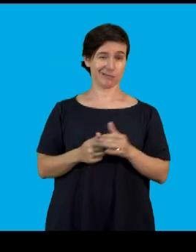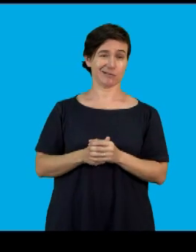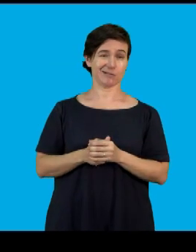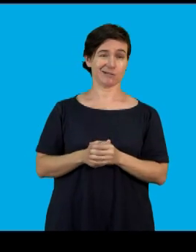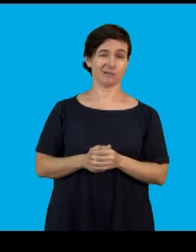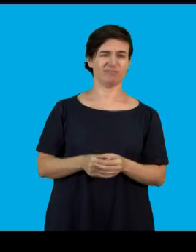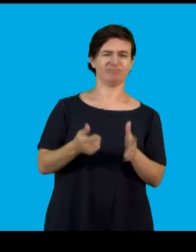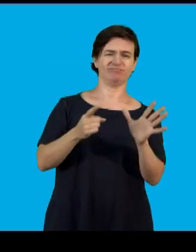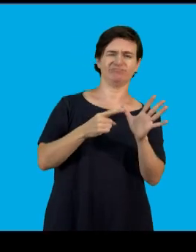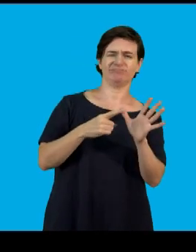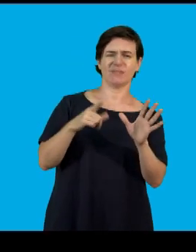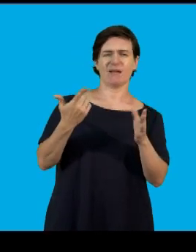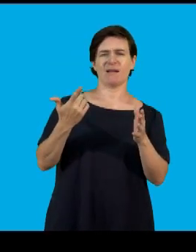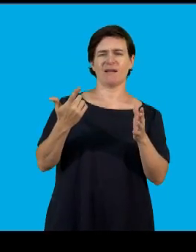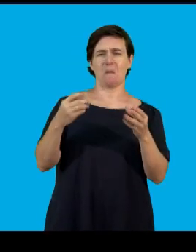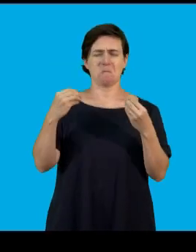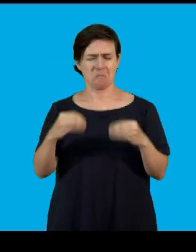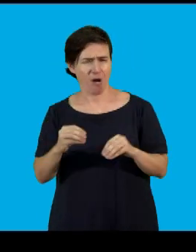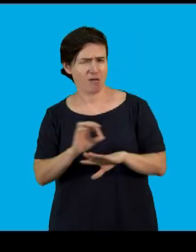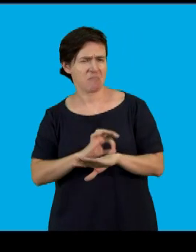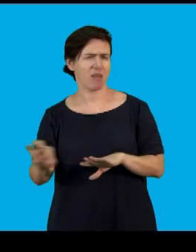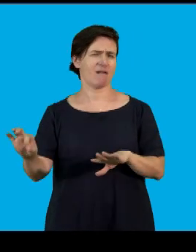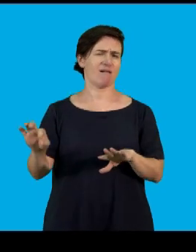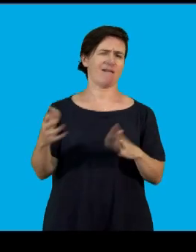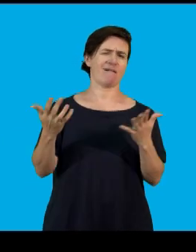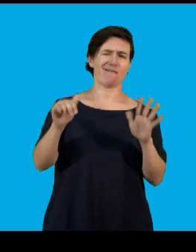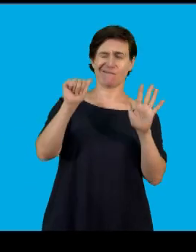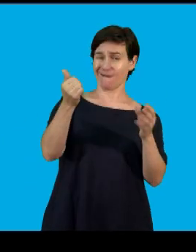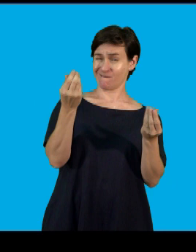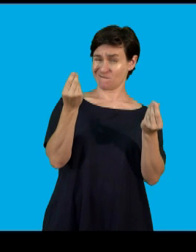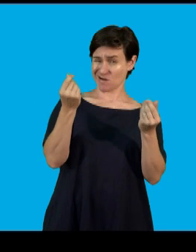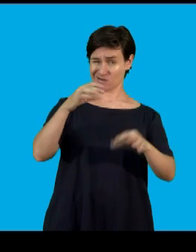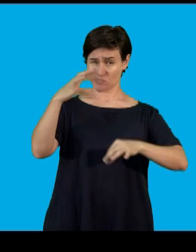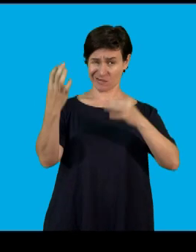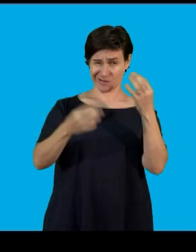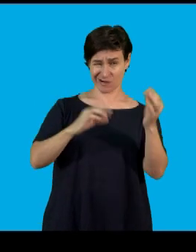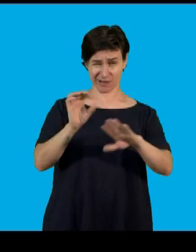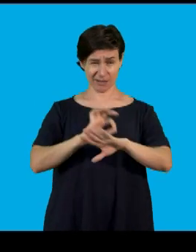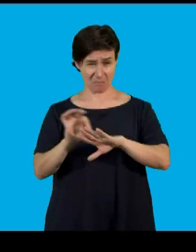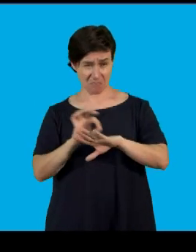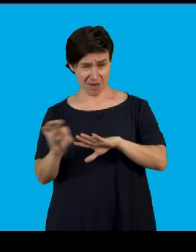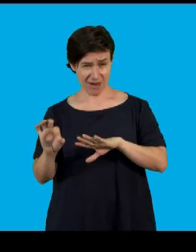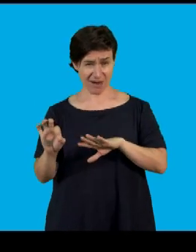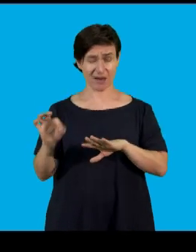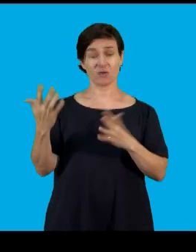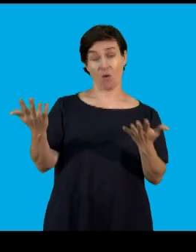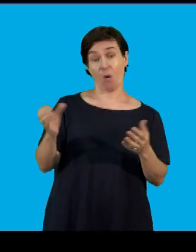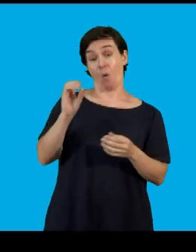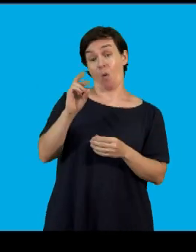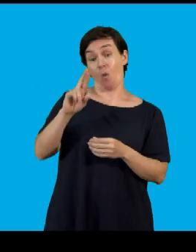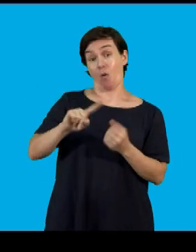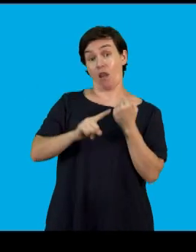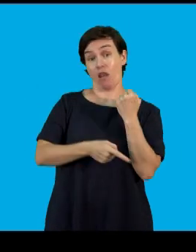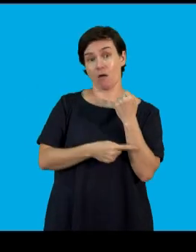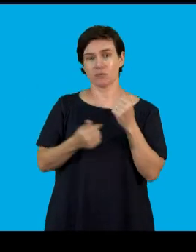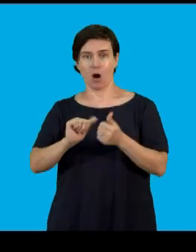plan, financial analysis plan, and competition. So any of the 5. So